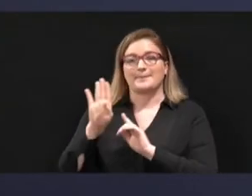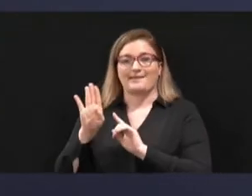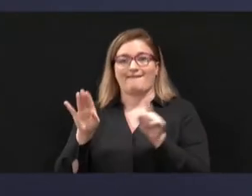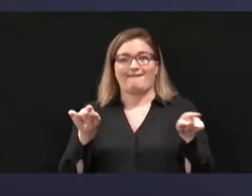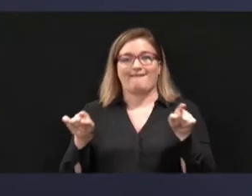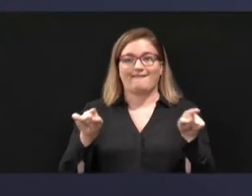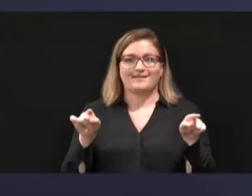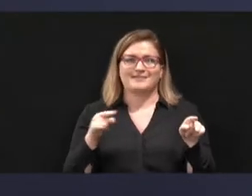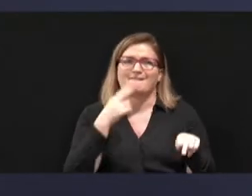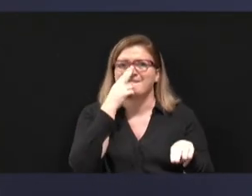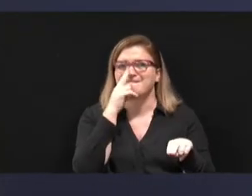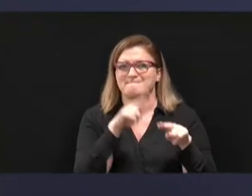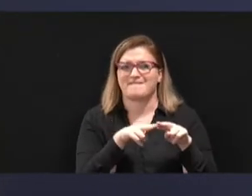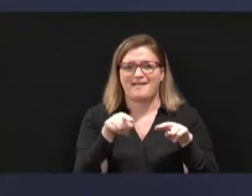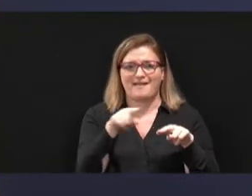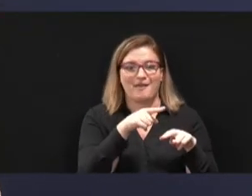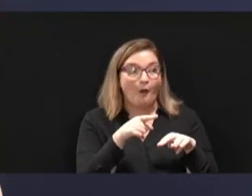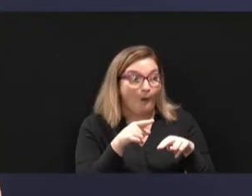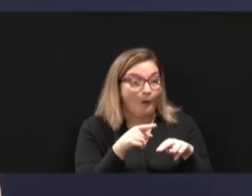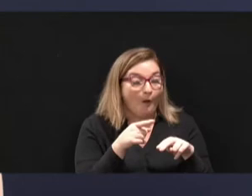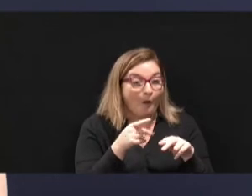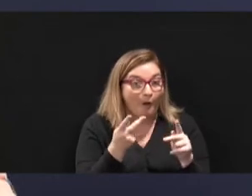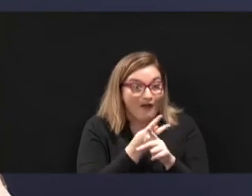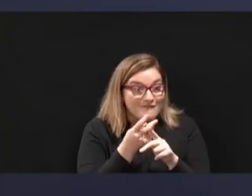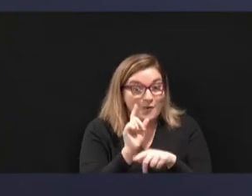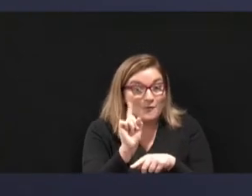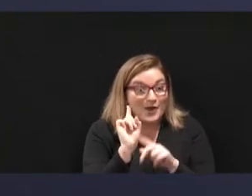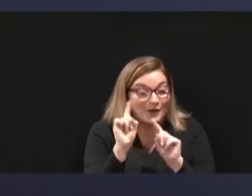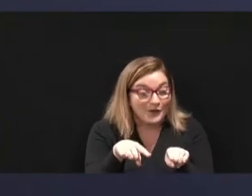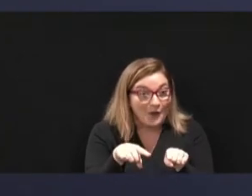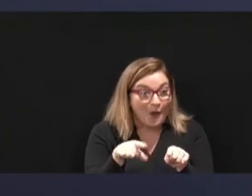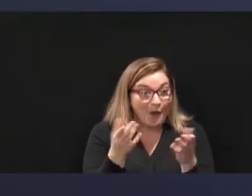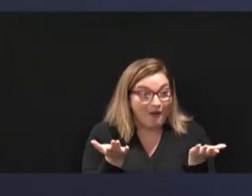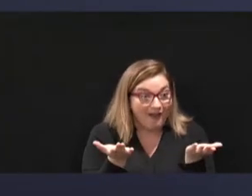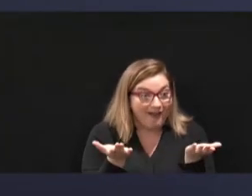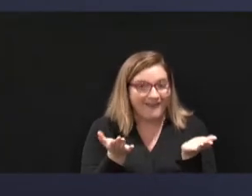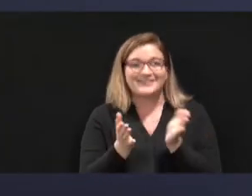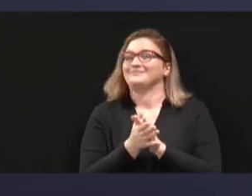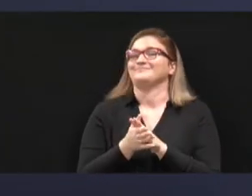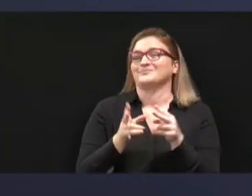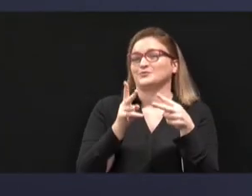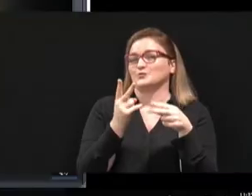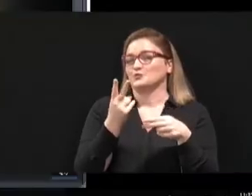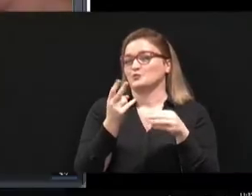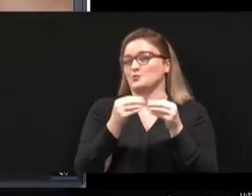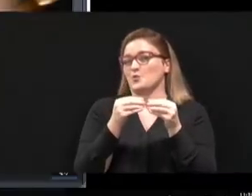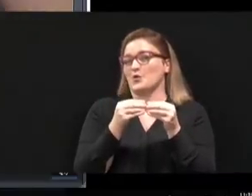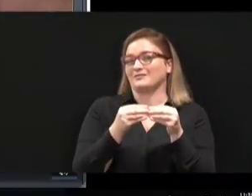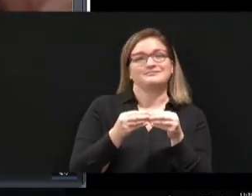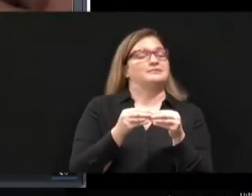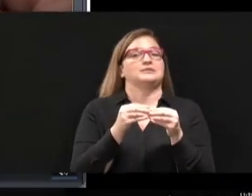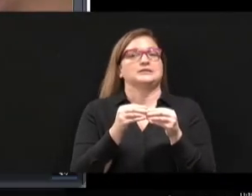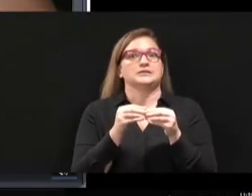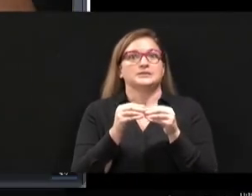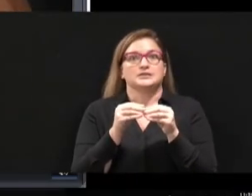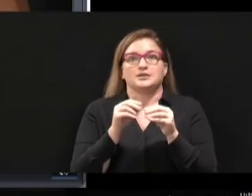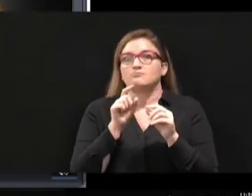That's a fun one that they like to try to figure out where you're going. Okay, two more real quick, mystery word.